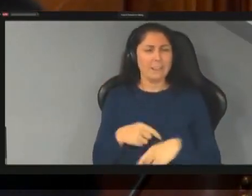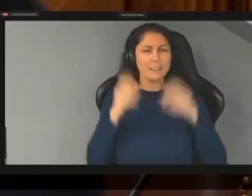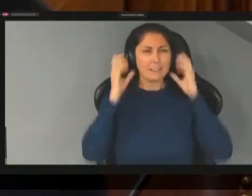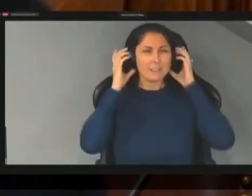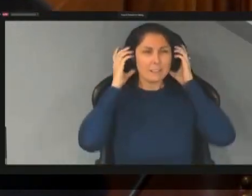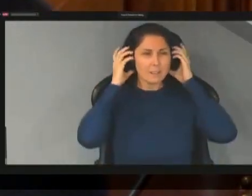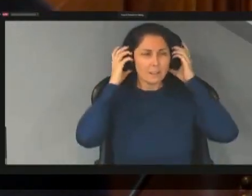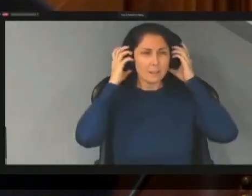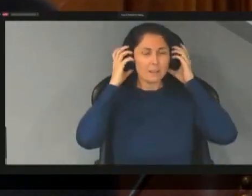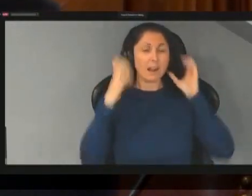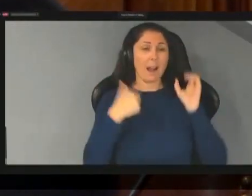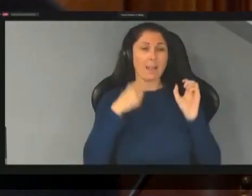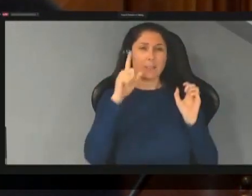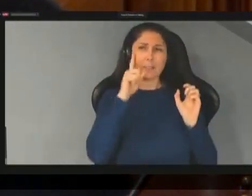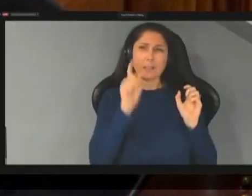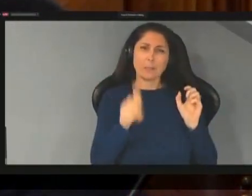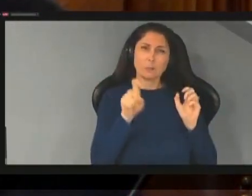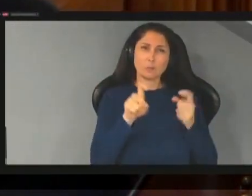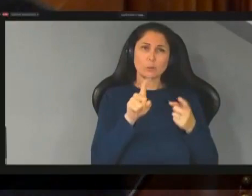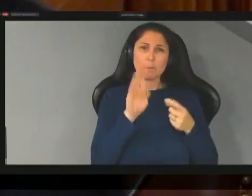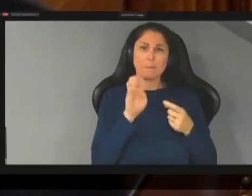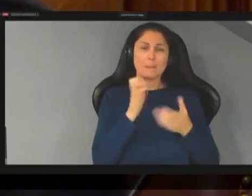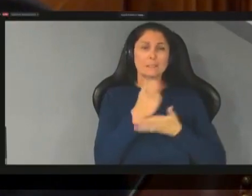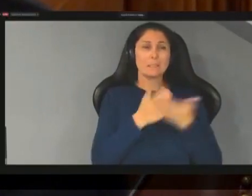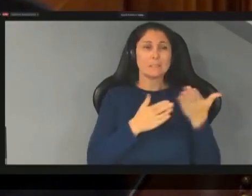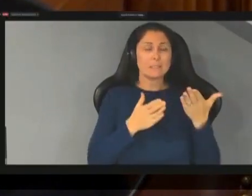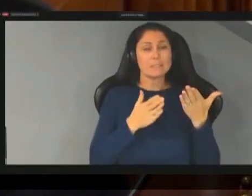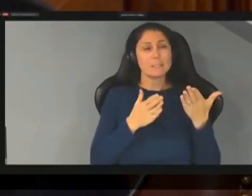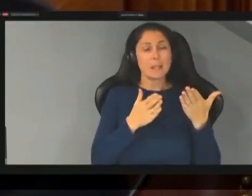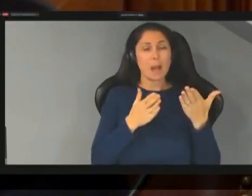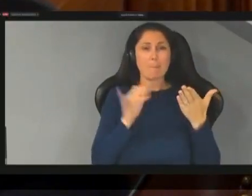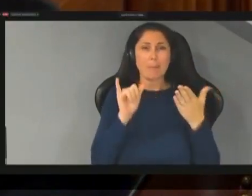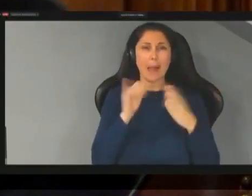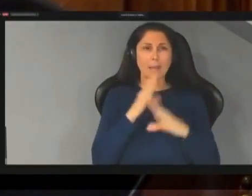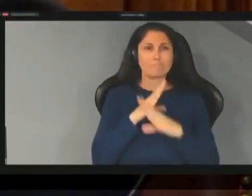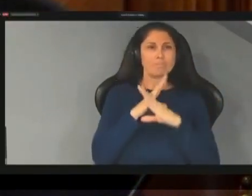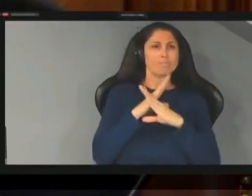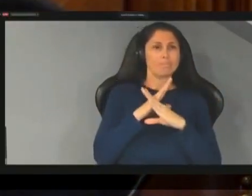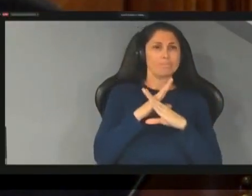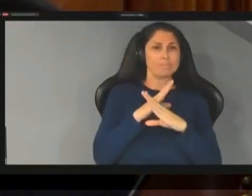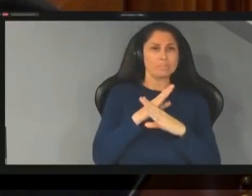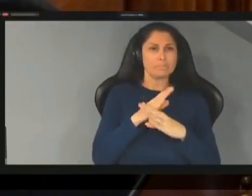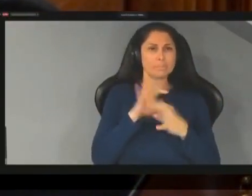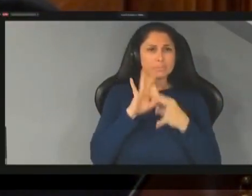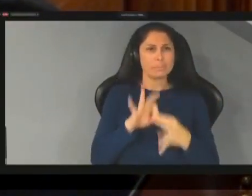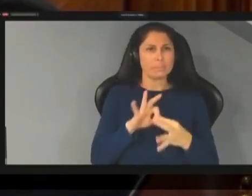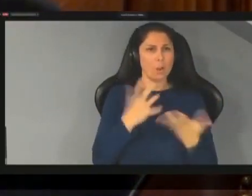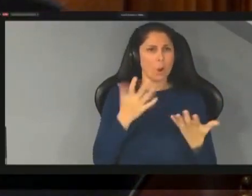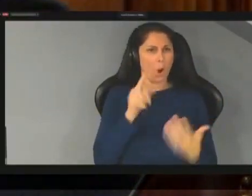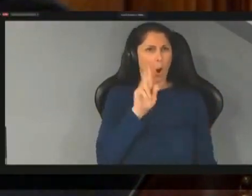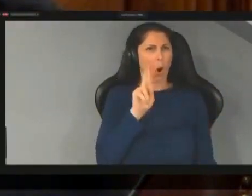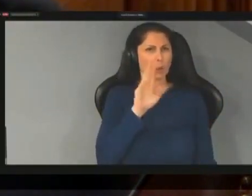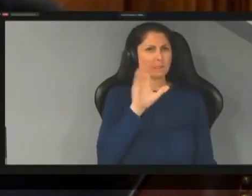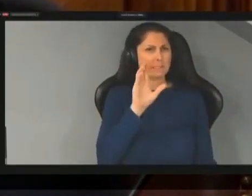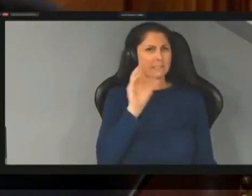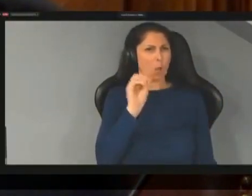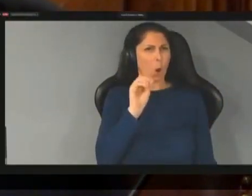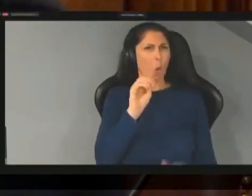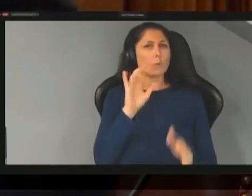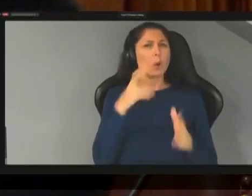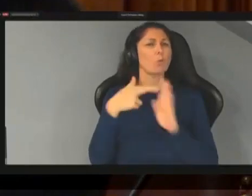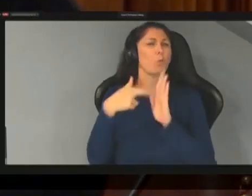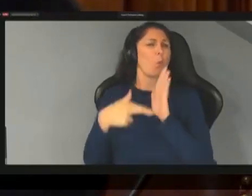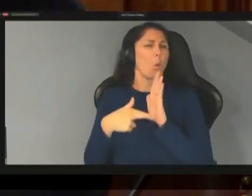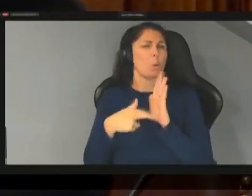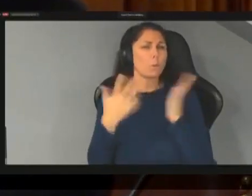I think that there should be some guardrails around what RCOs are and what the intent